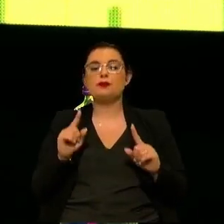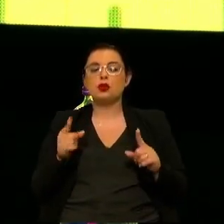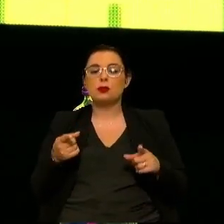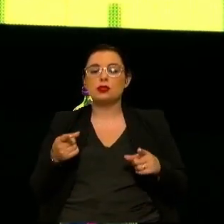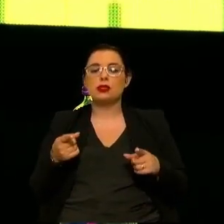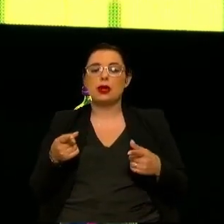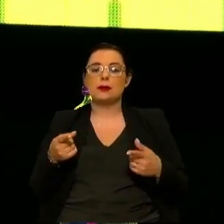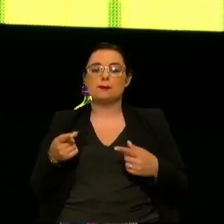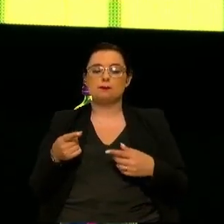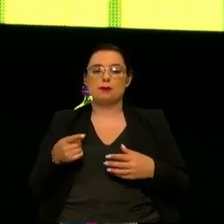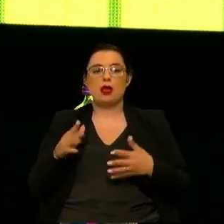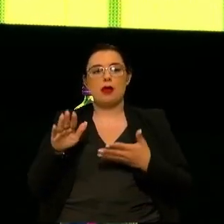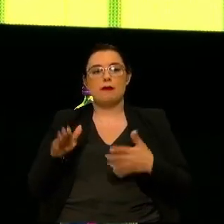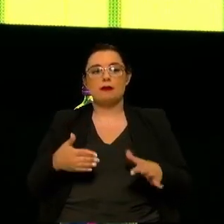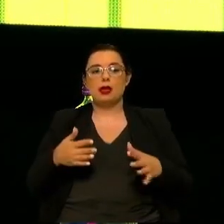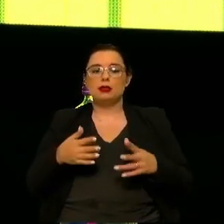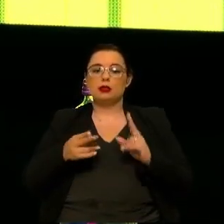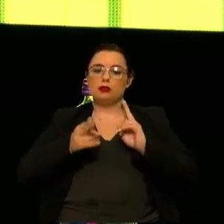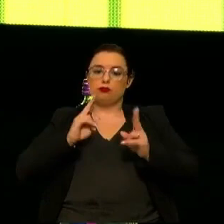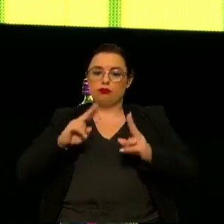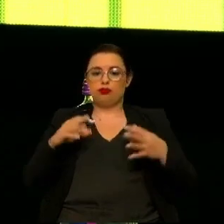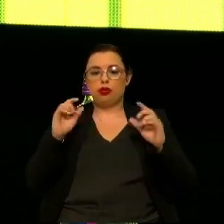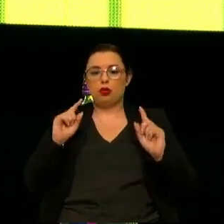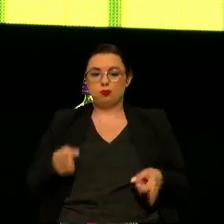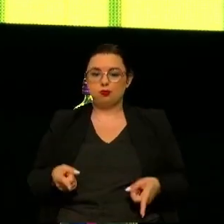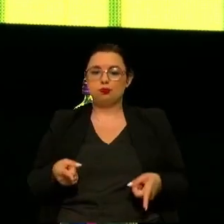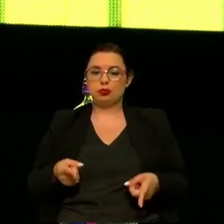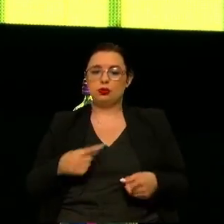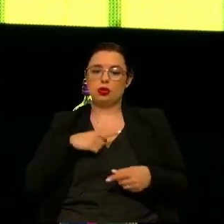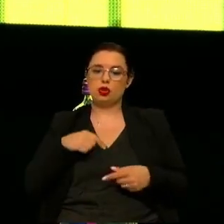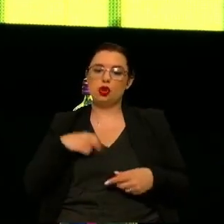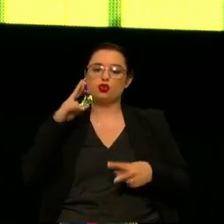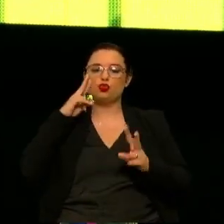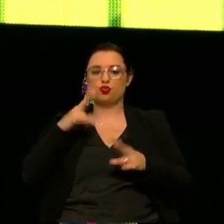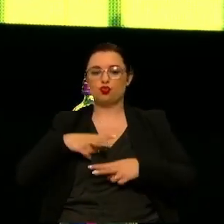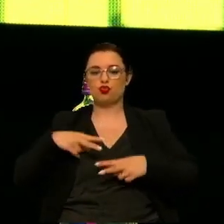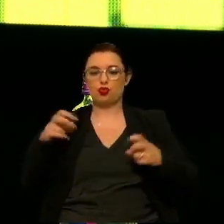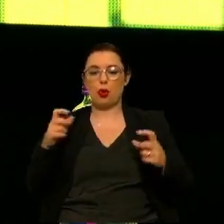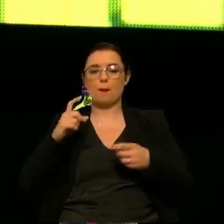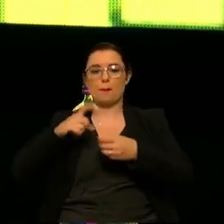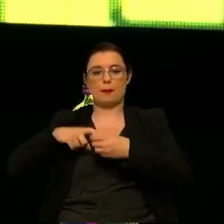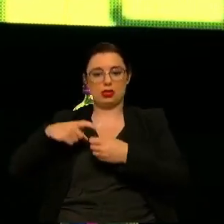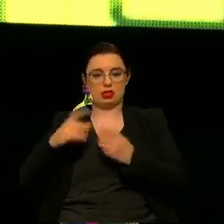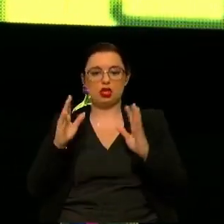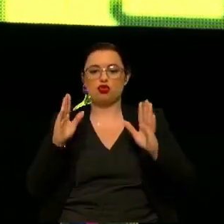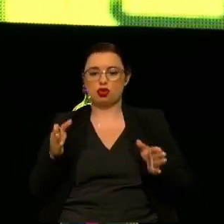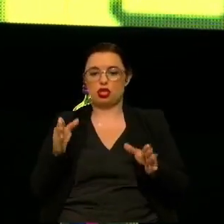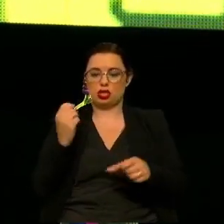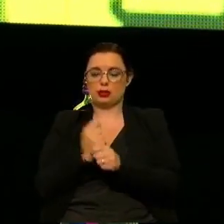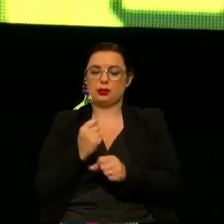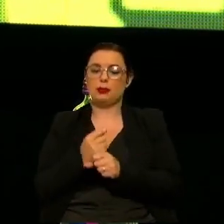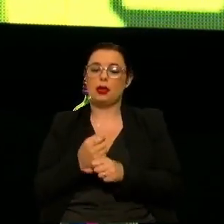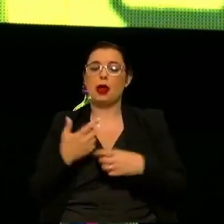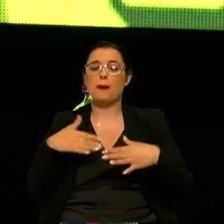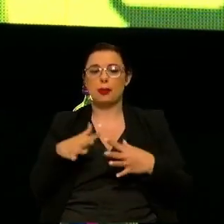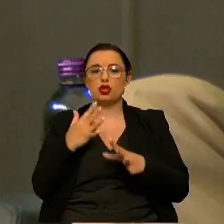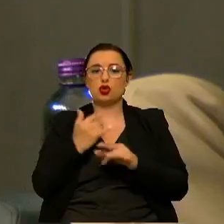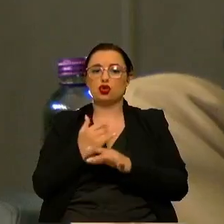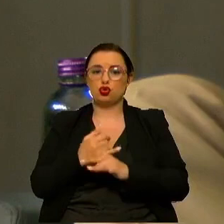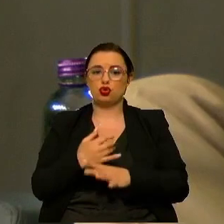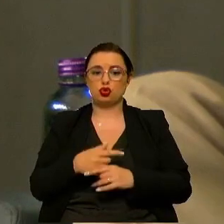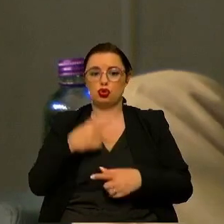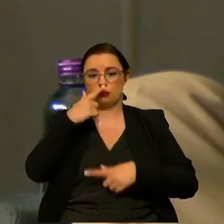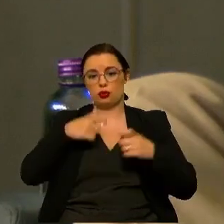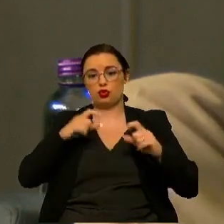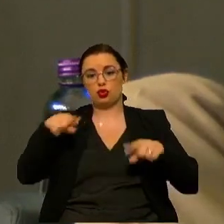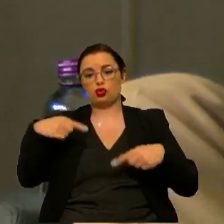still this year to launch the industrialization phase by finding not only these partners, as I've mentioned,